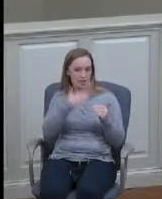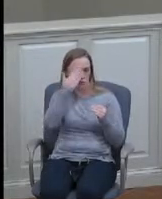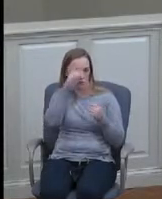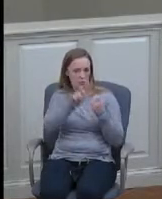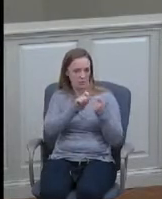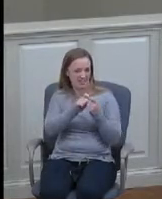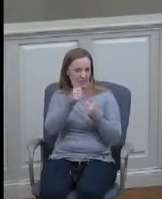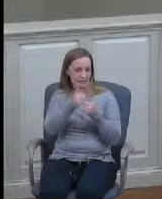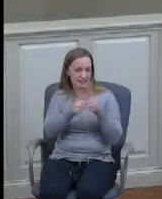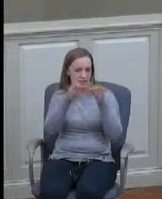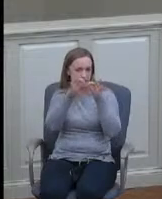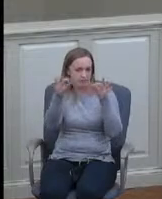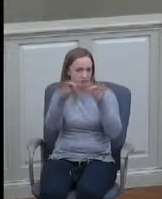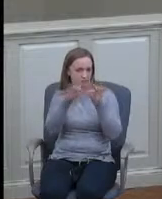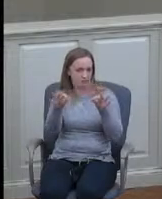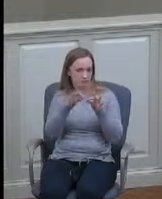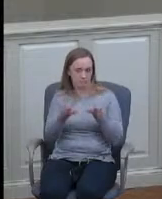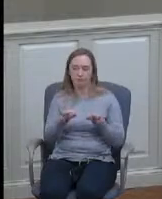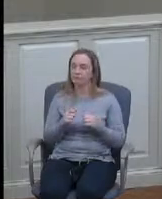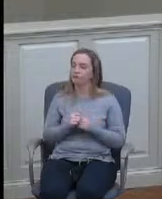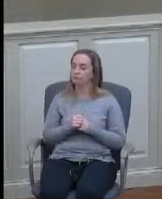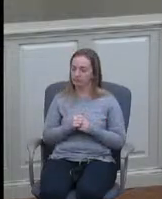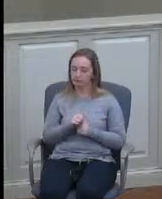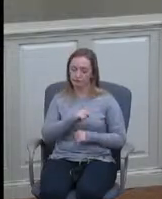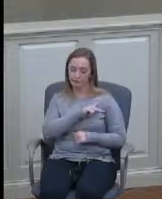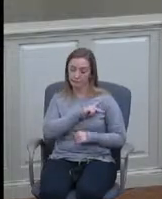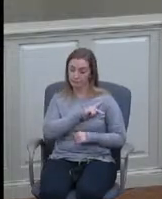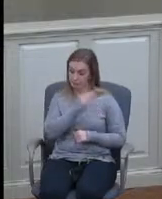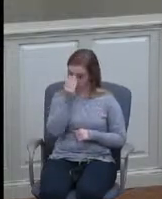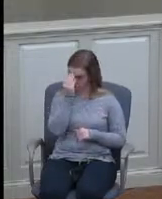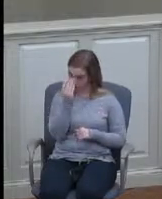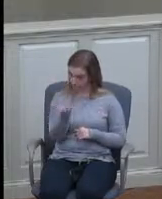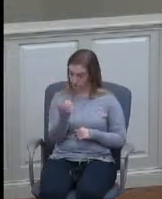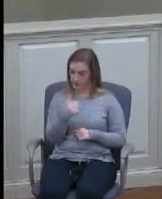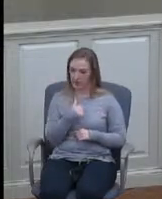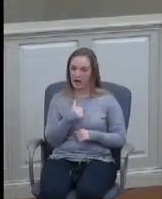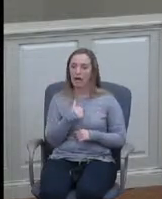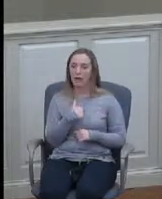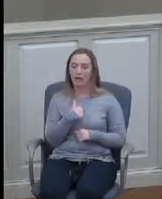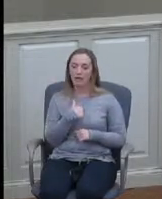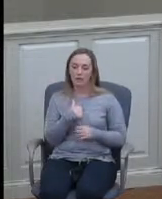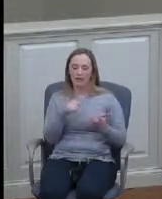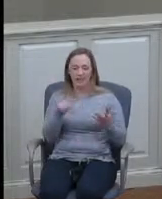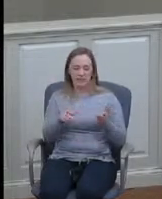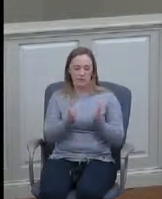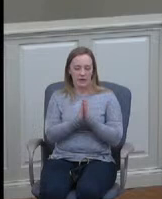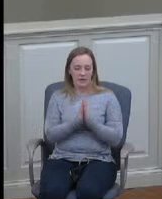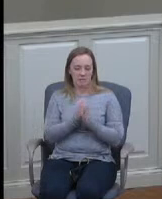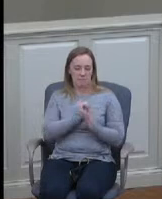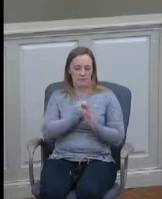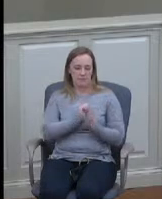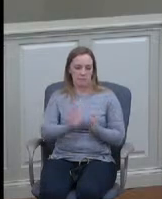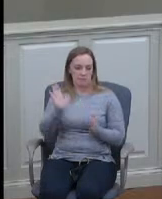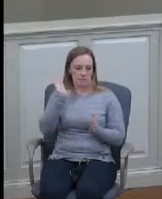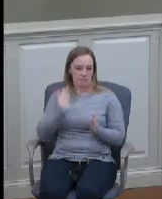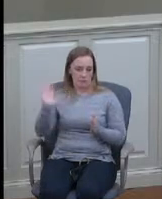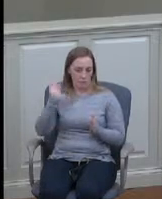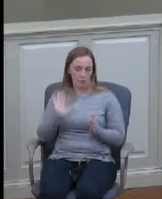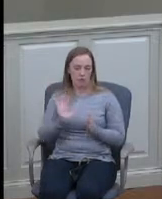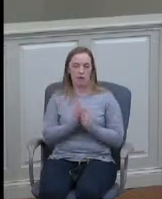you. So just FYI, because I had asked the question myself some time